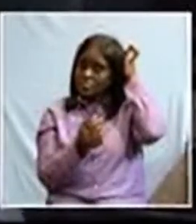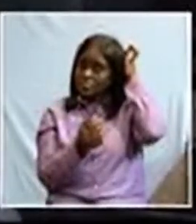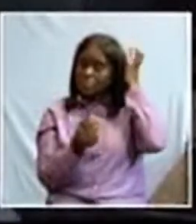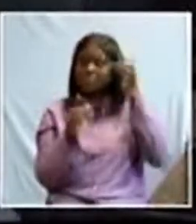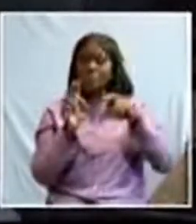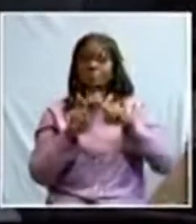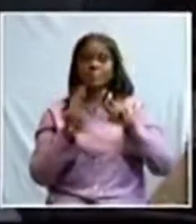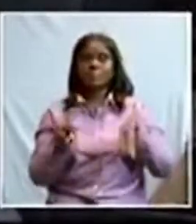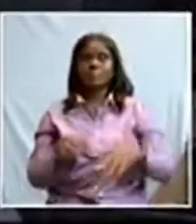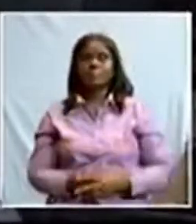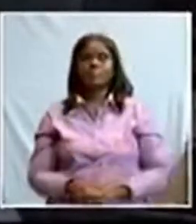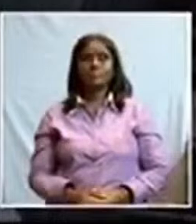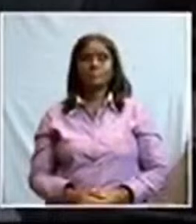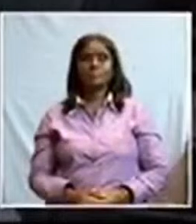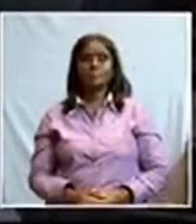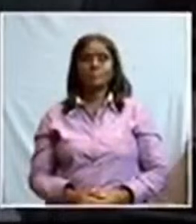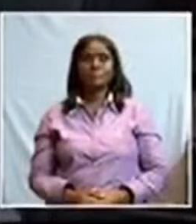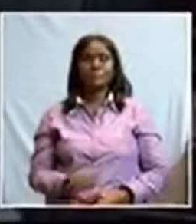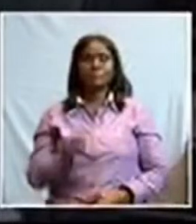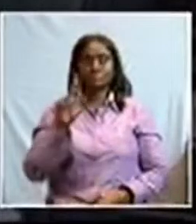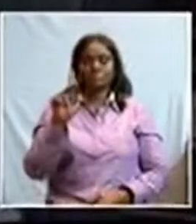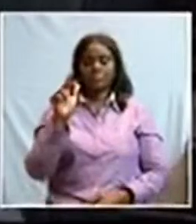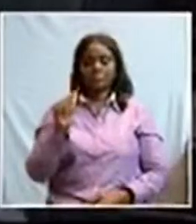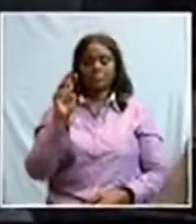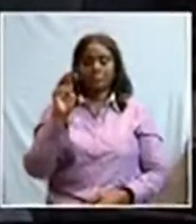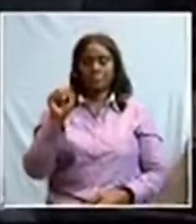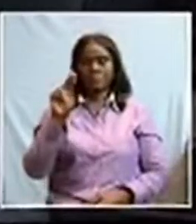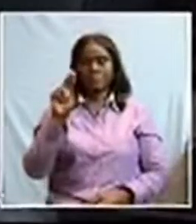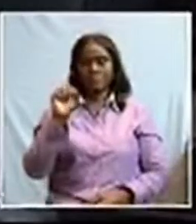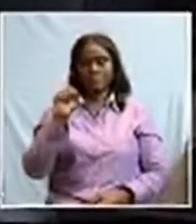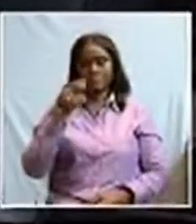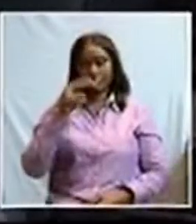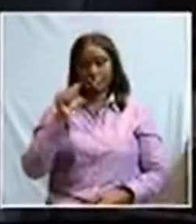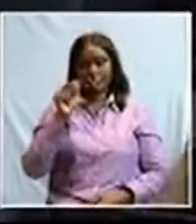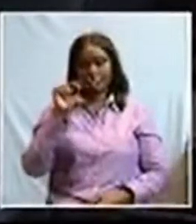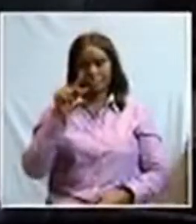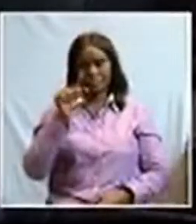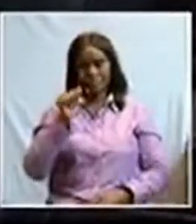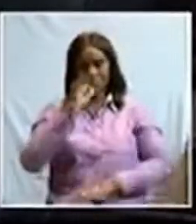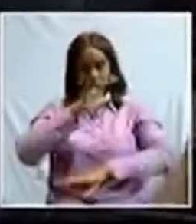Chair. Kamushanga Primary School. The desks, the